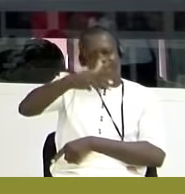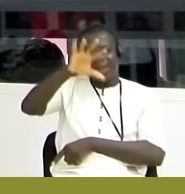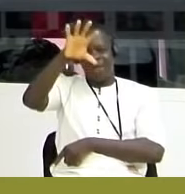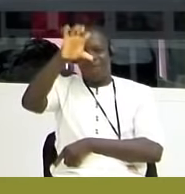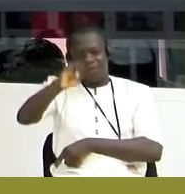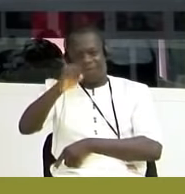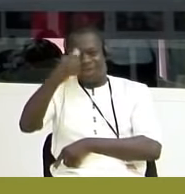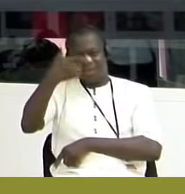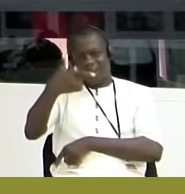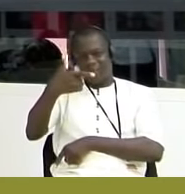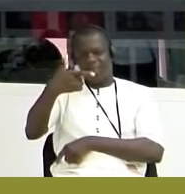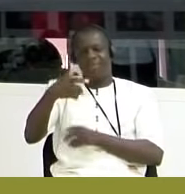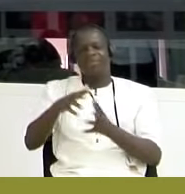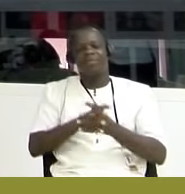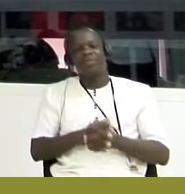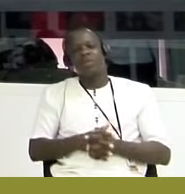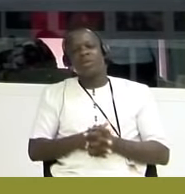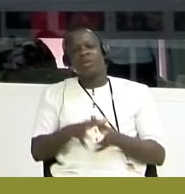What is your current profession?